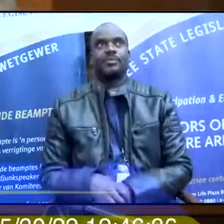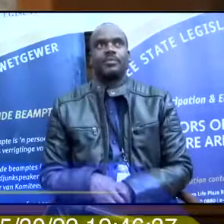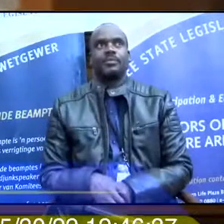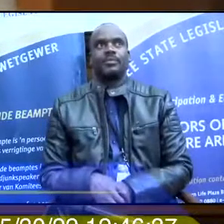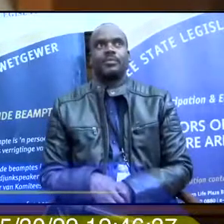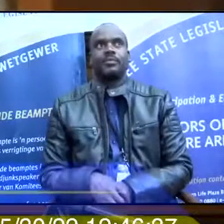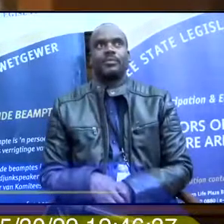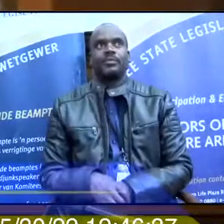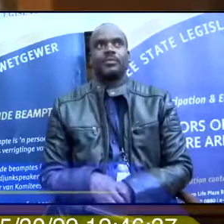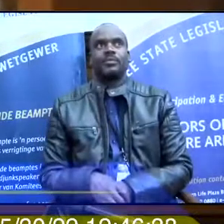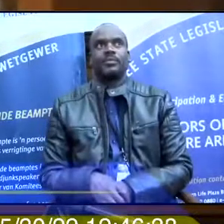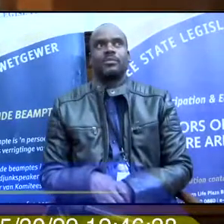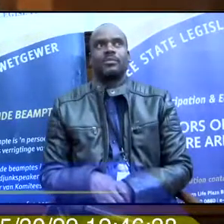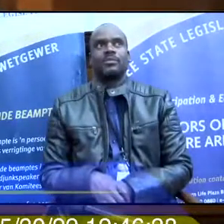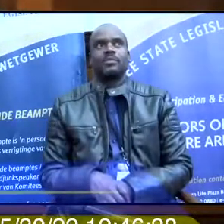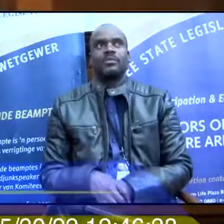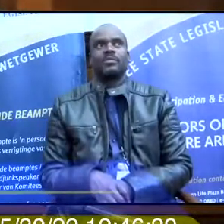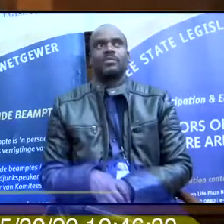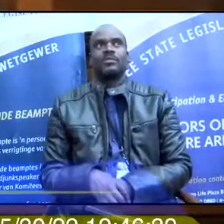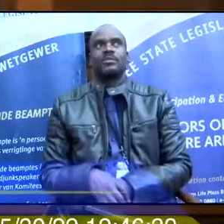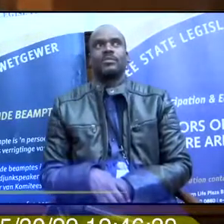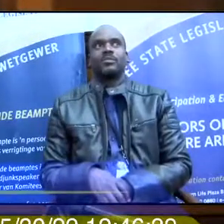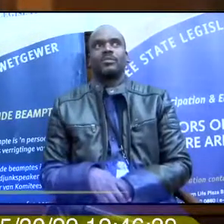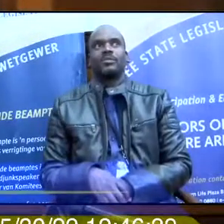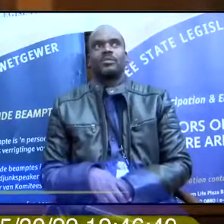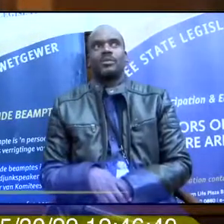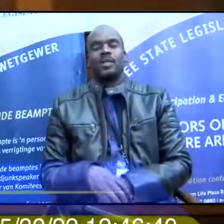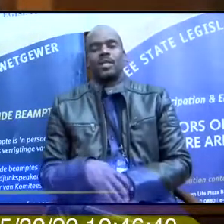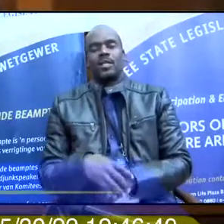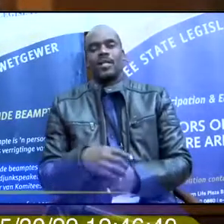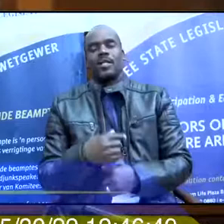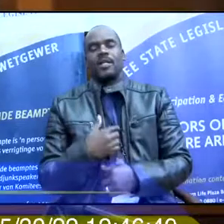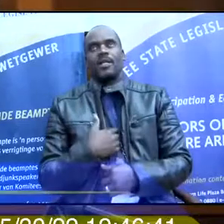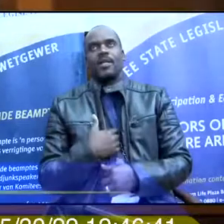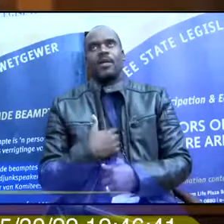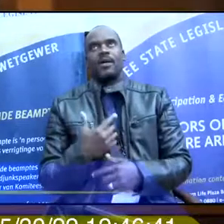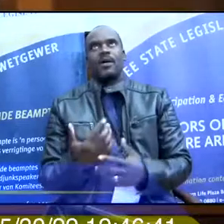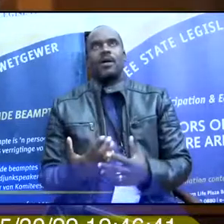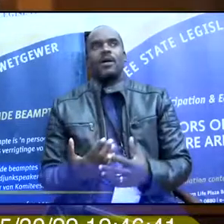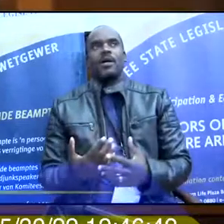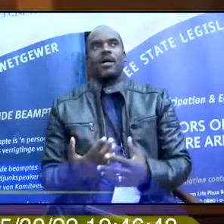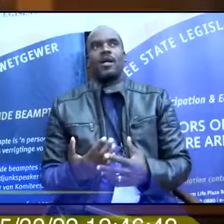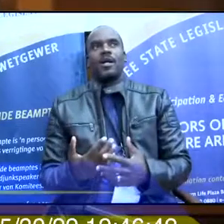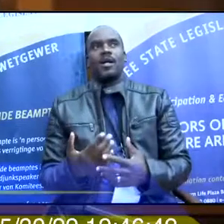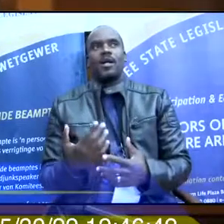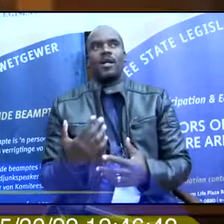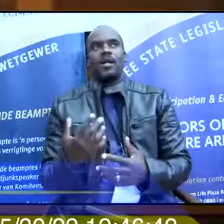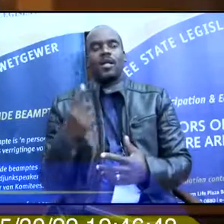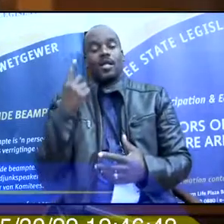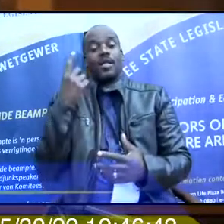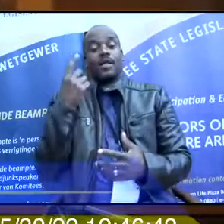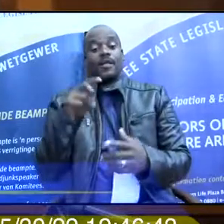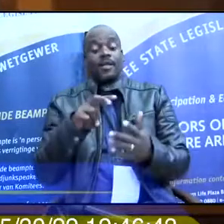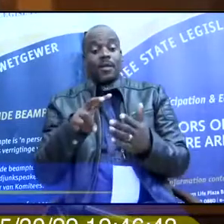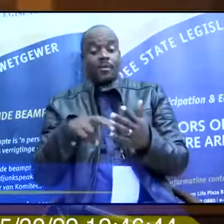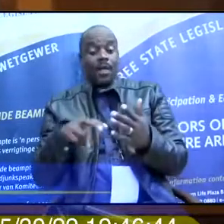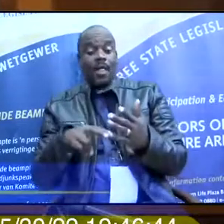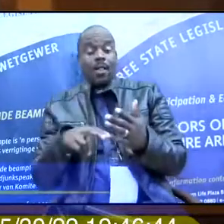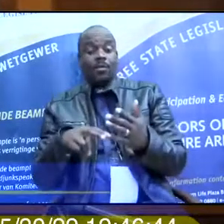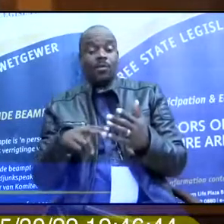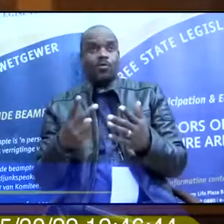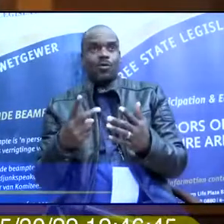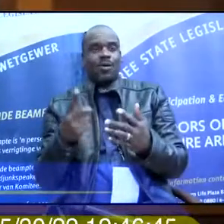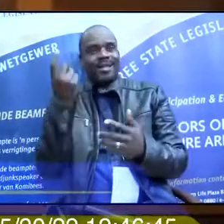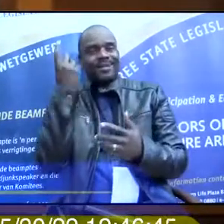i i will be just alluding to what the provincial secretary of course i do my